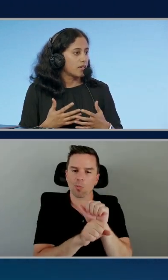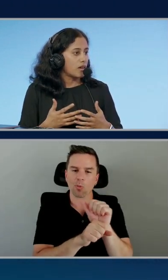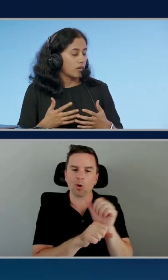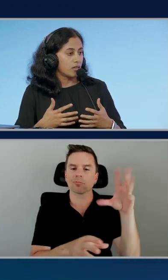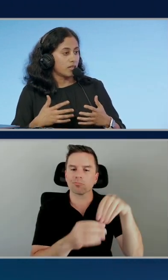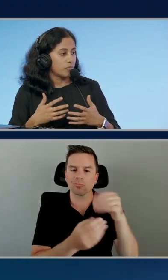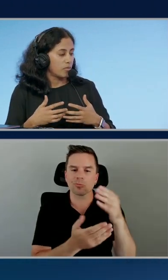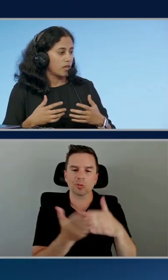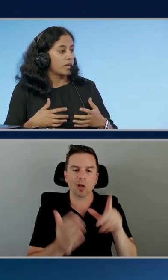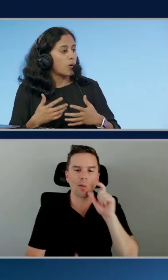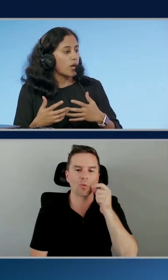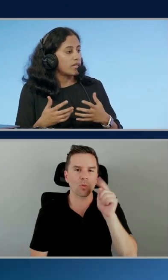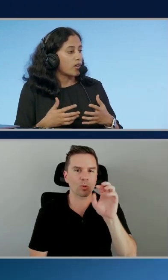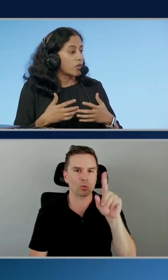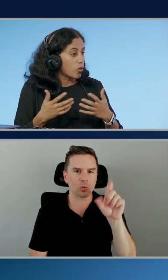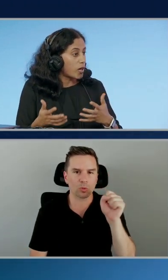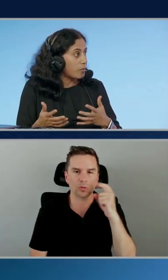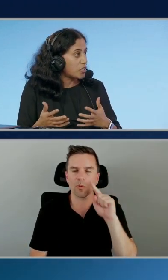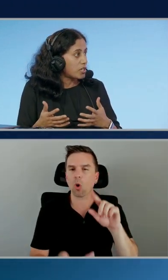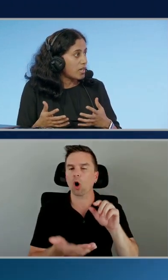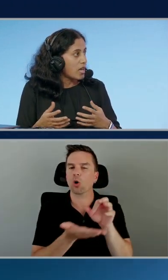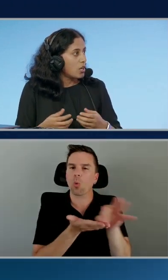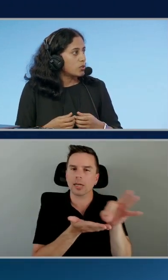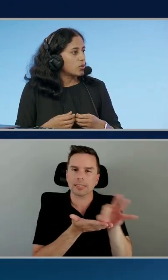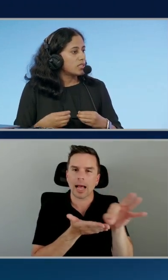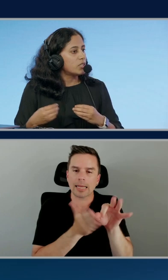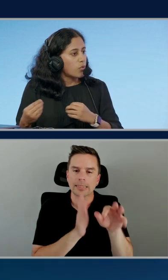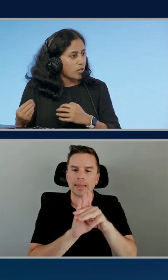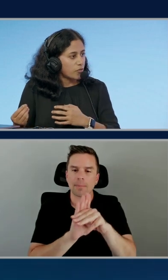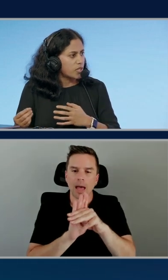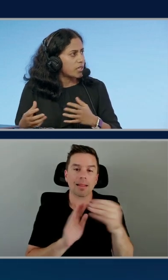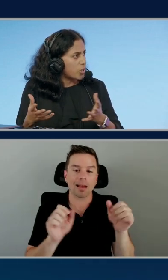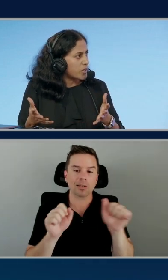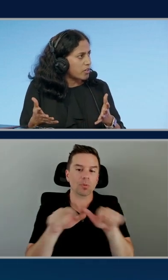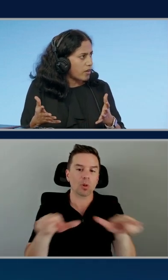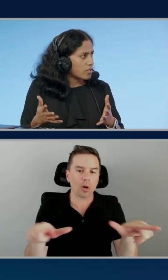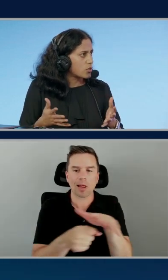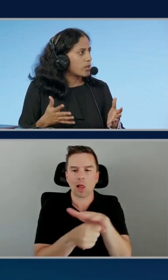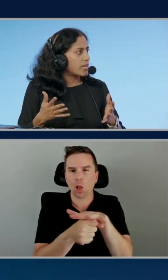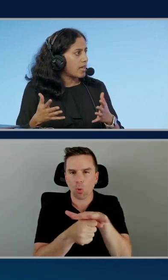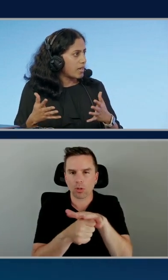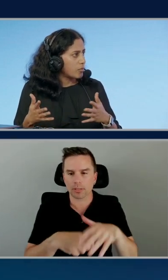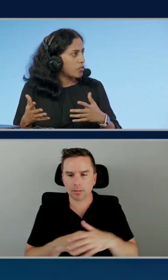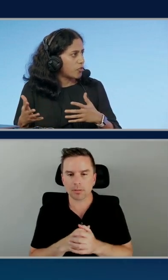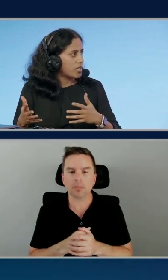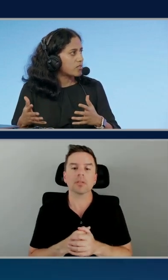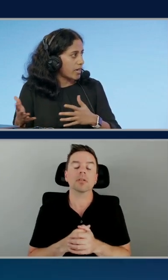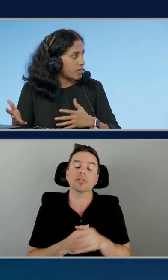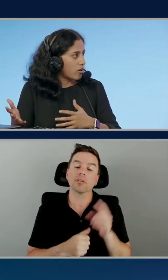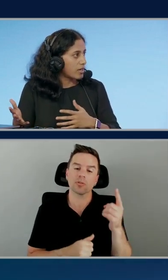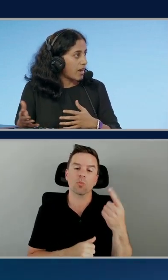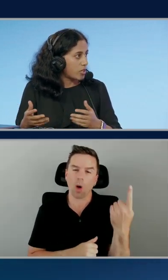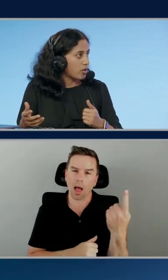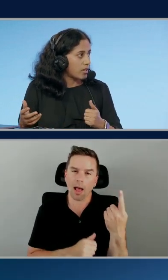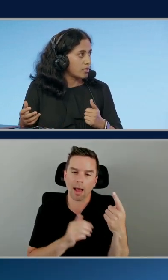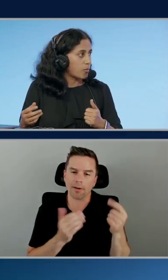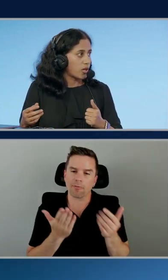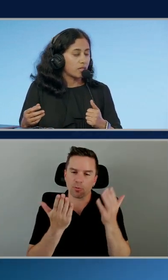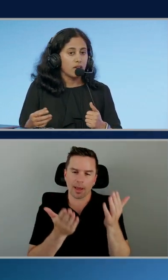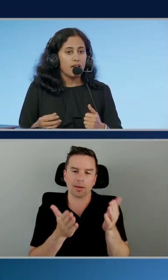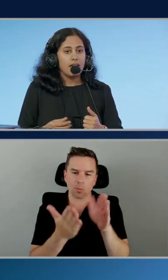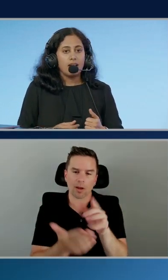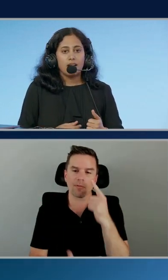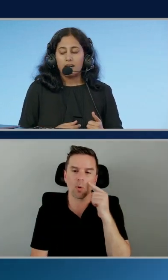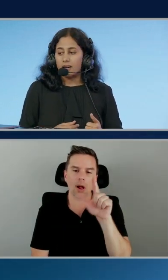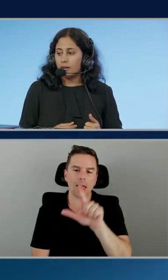and deploy it on a local machine. So this is one of the recommended ways to get LLM inference running on Graviton at this